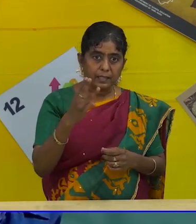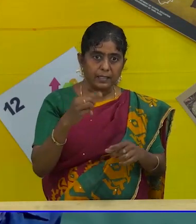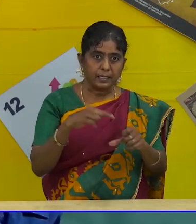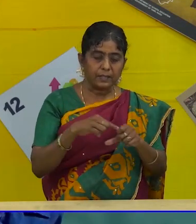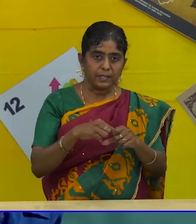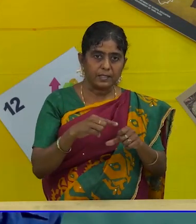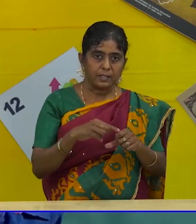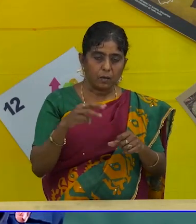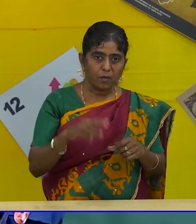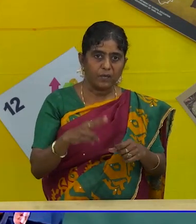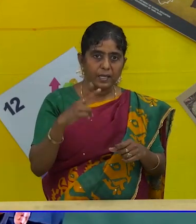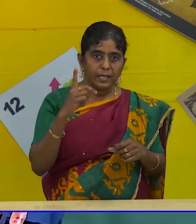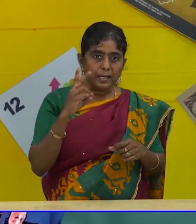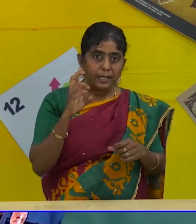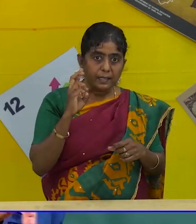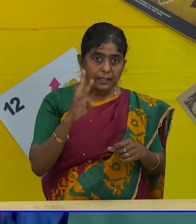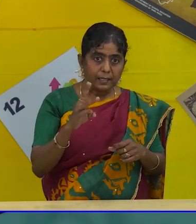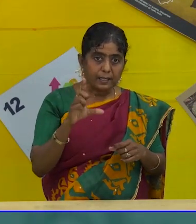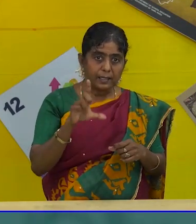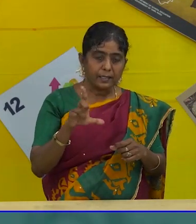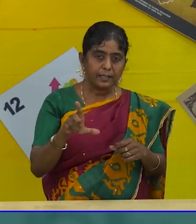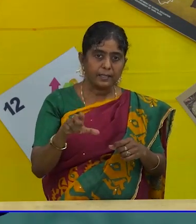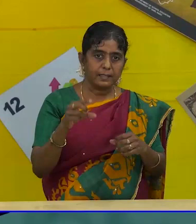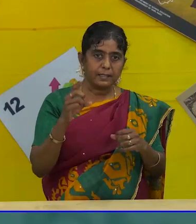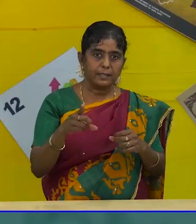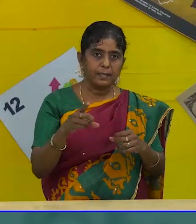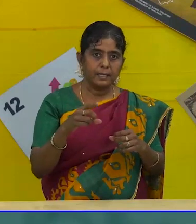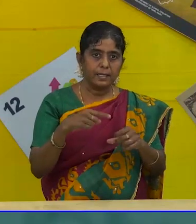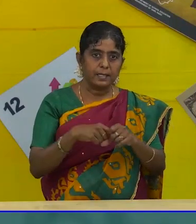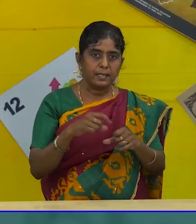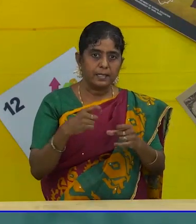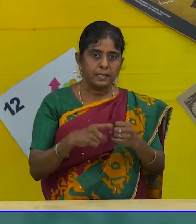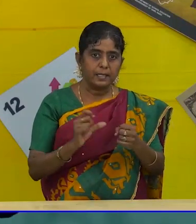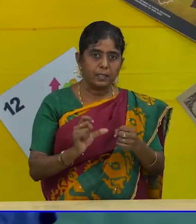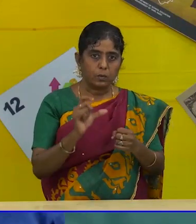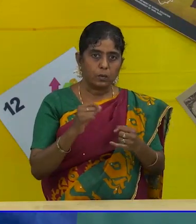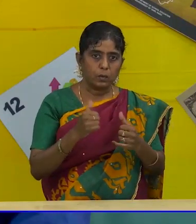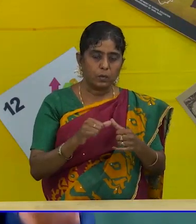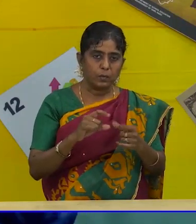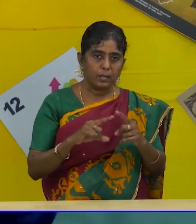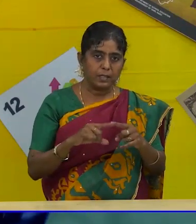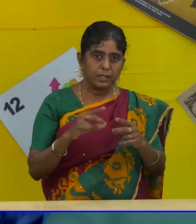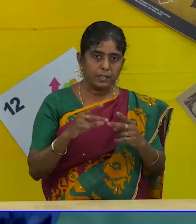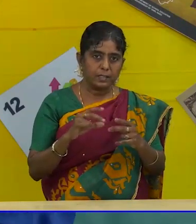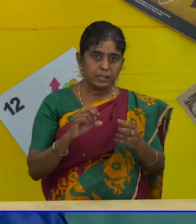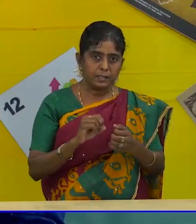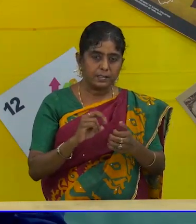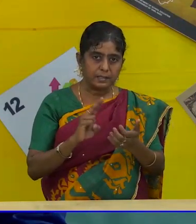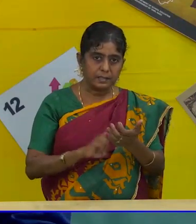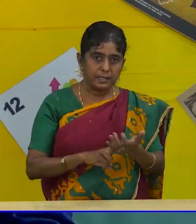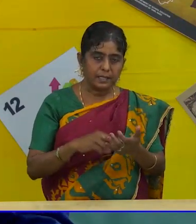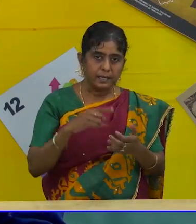system of three linear equations represent three planes. All those three planes intersect at only one